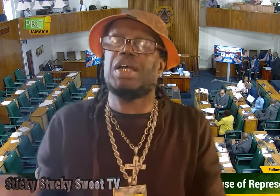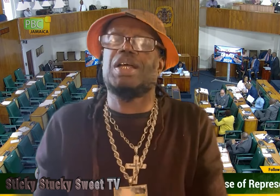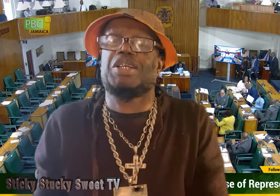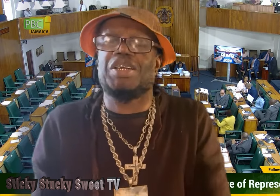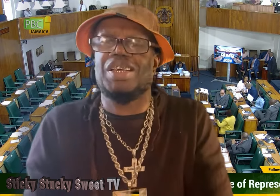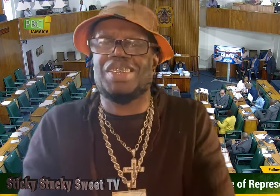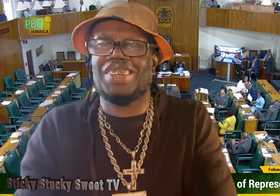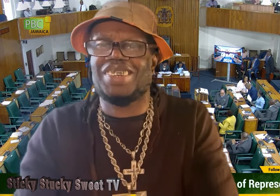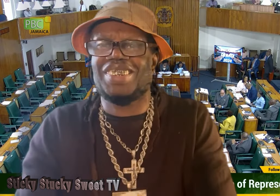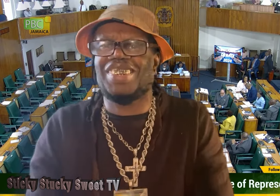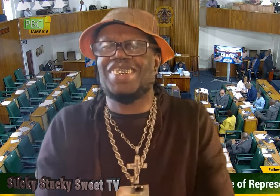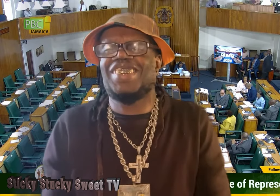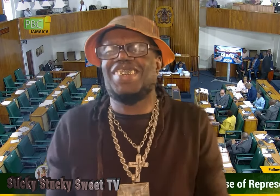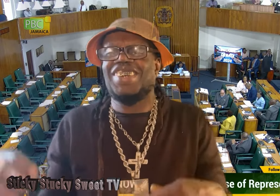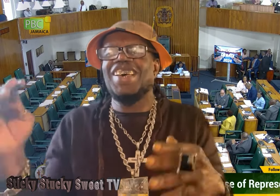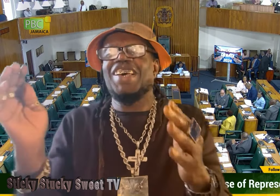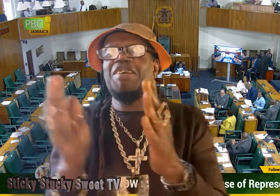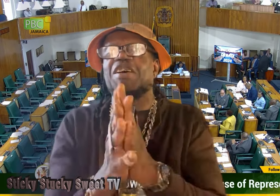back.